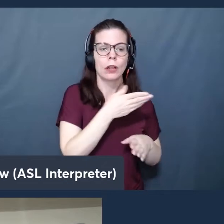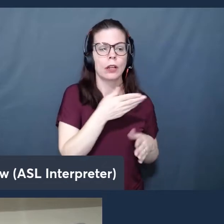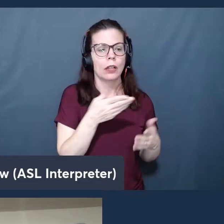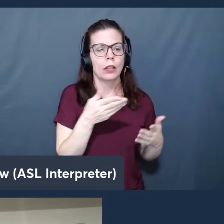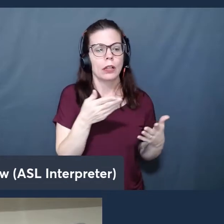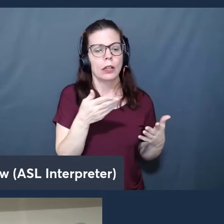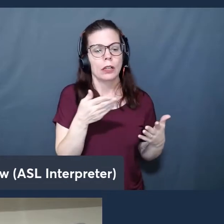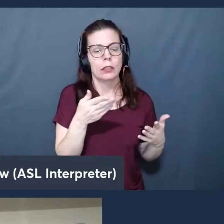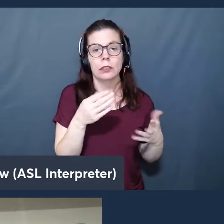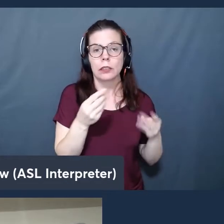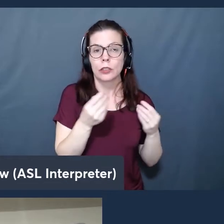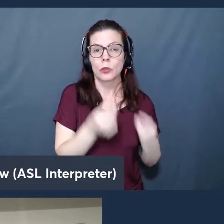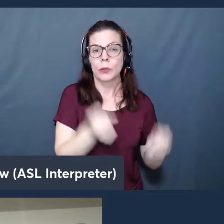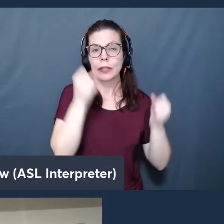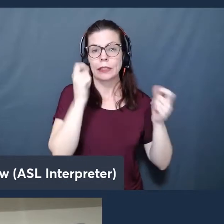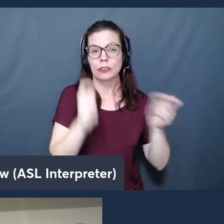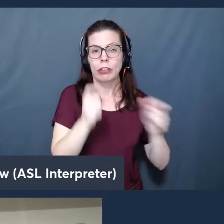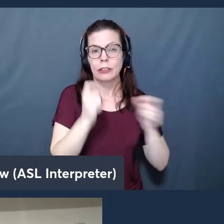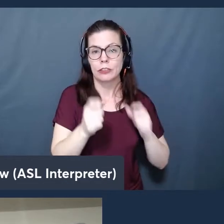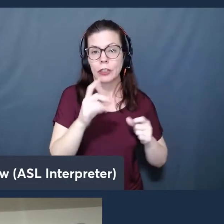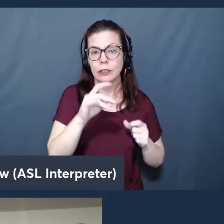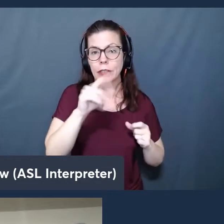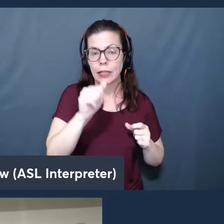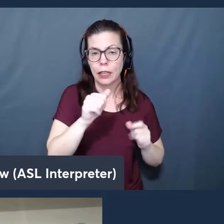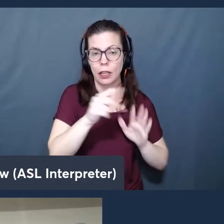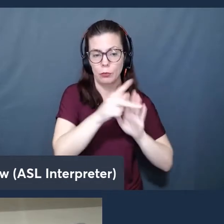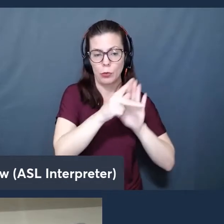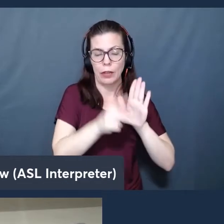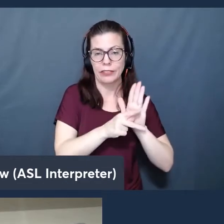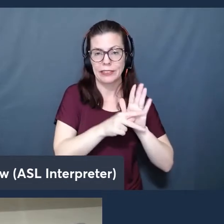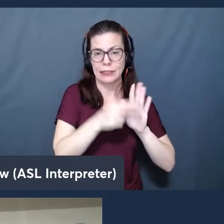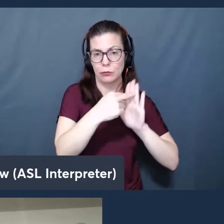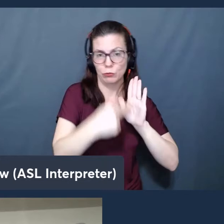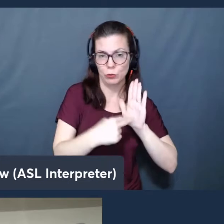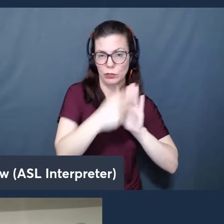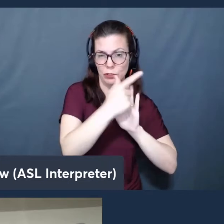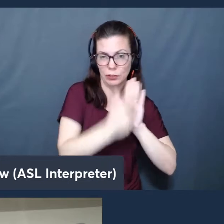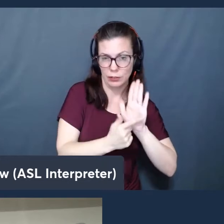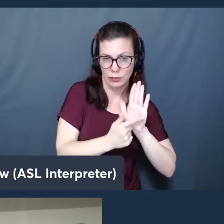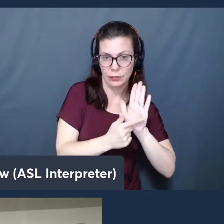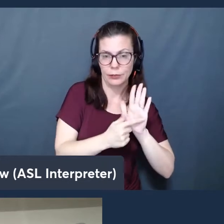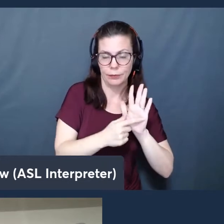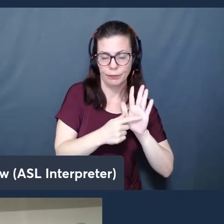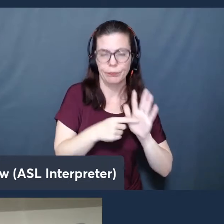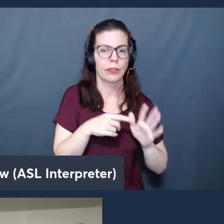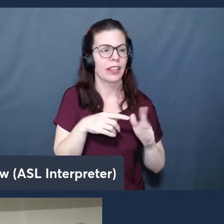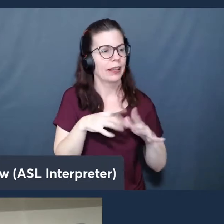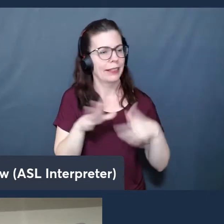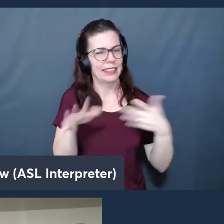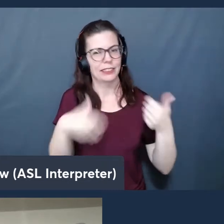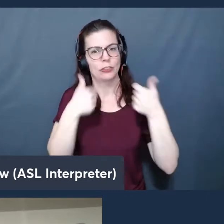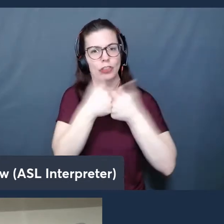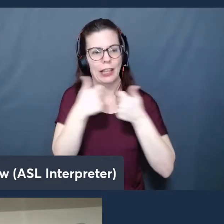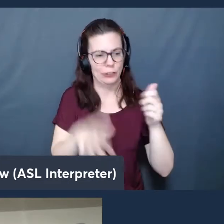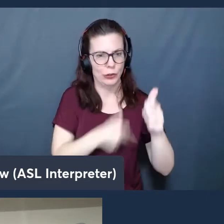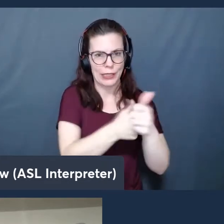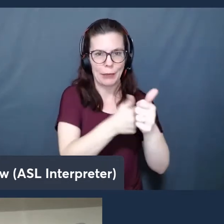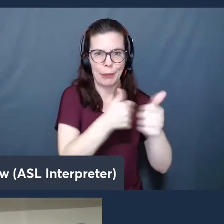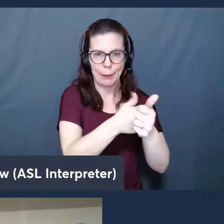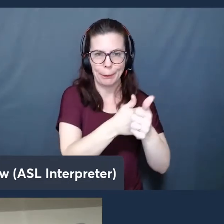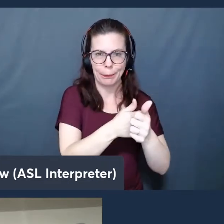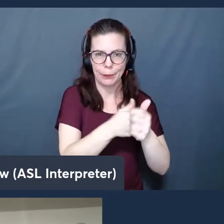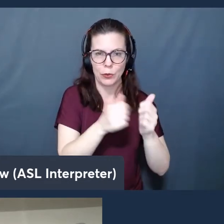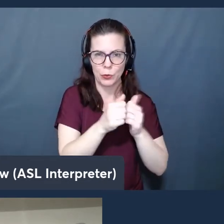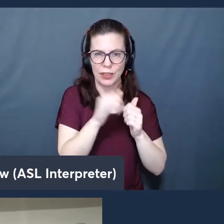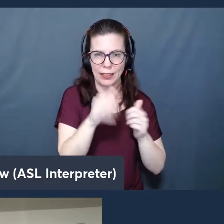are rapidly changing data privacy regulations. That's a challenge to keep up with.